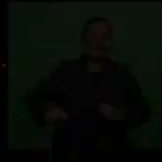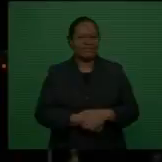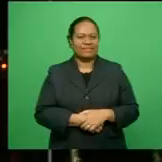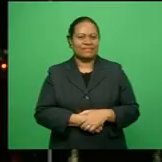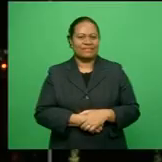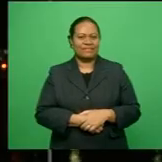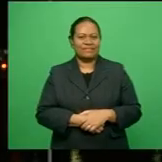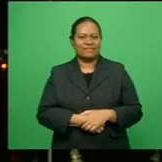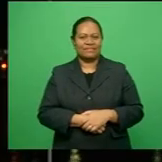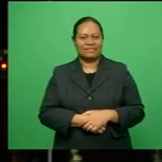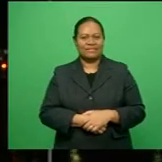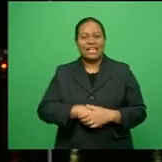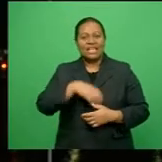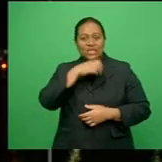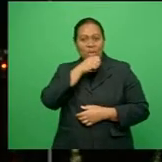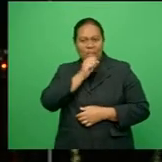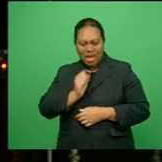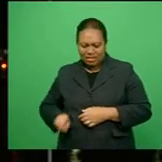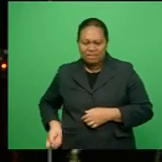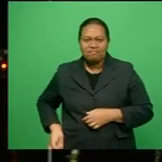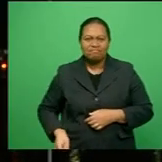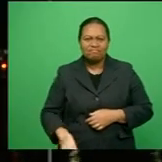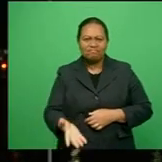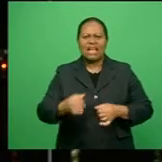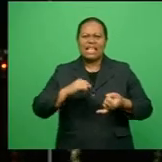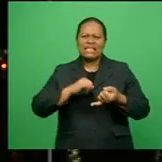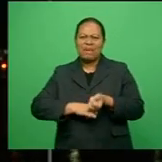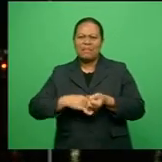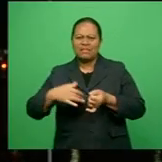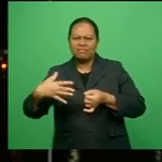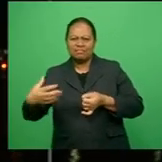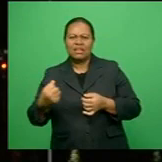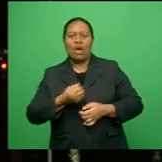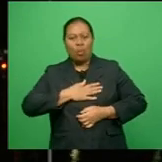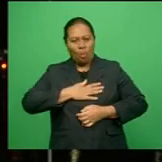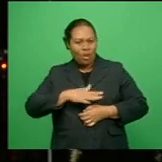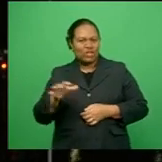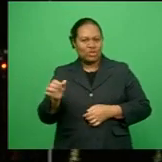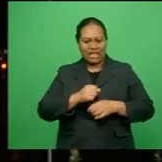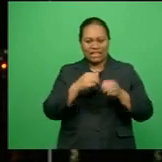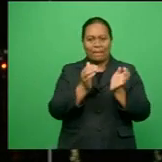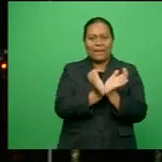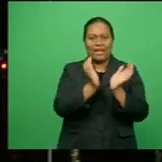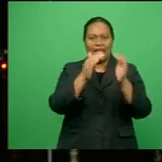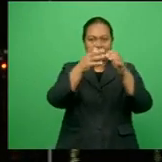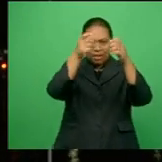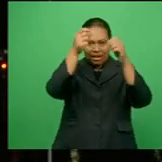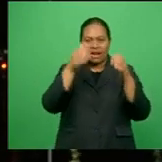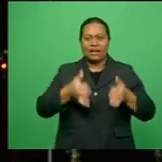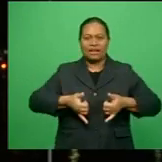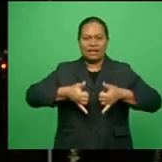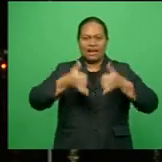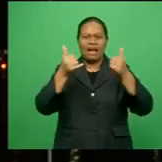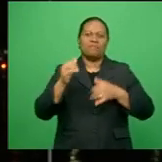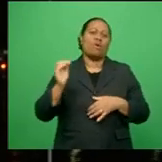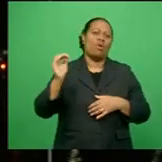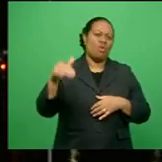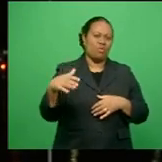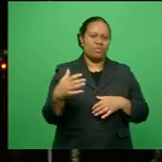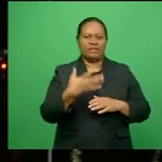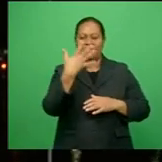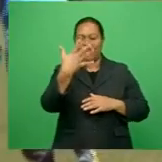Australia. Men's bowling sensation Semesa Naisarovati wants to take the Pineapple Cup home for the 5th year in a